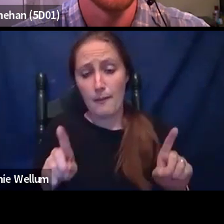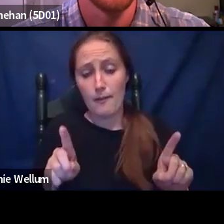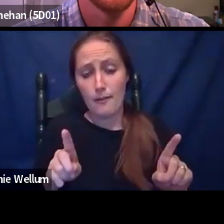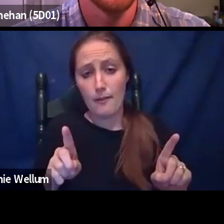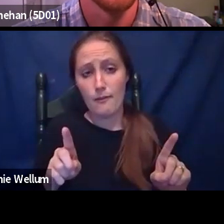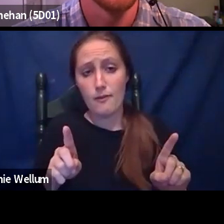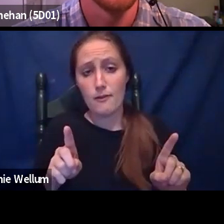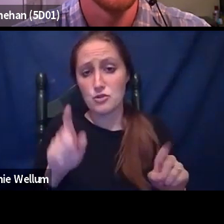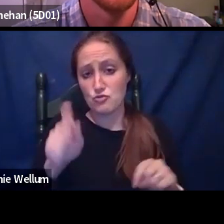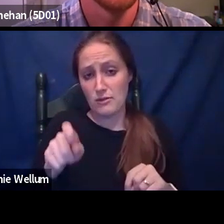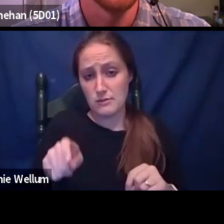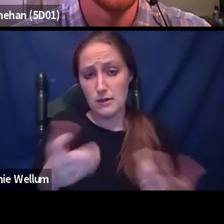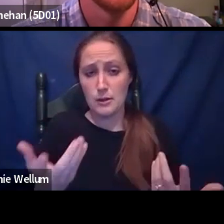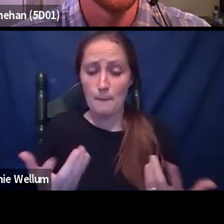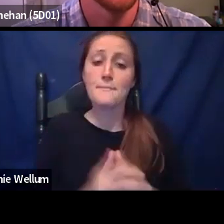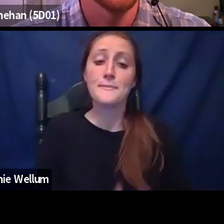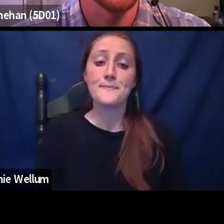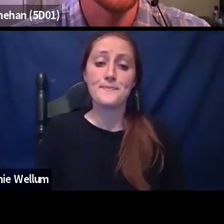necessity. So